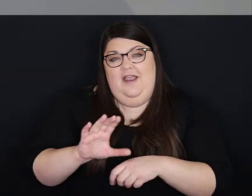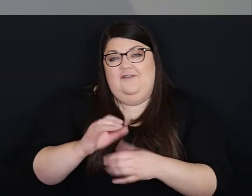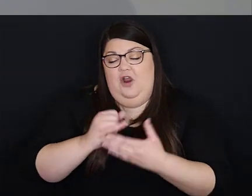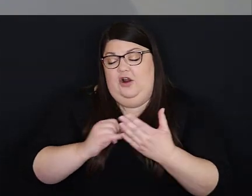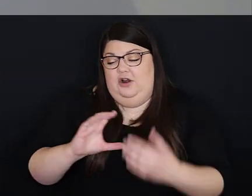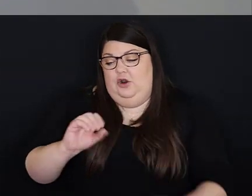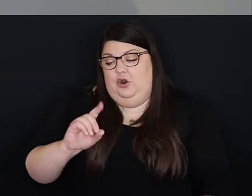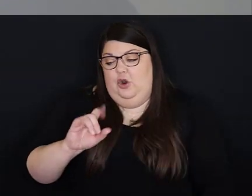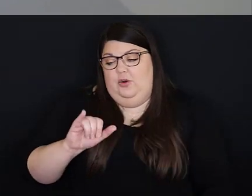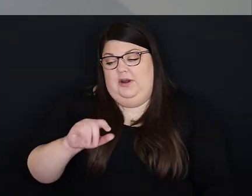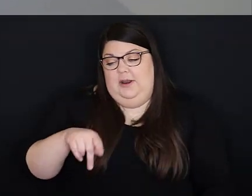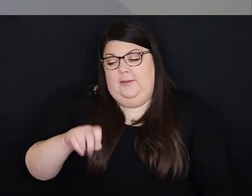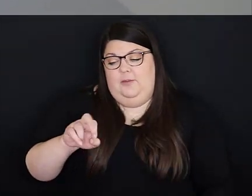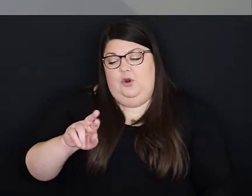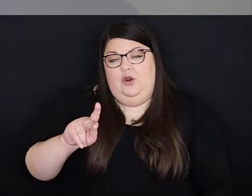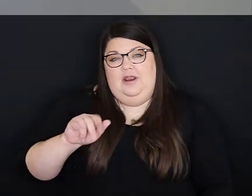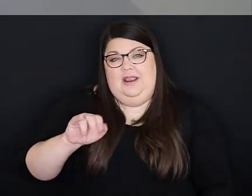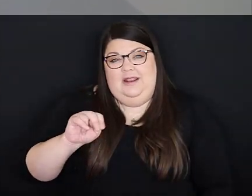Perkins, a.k.a.